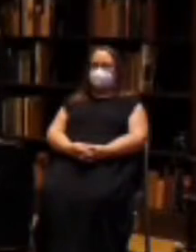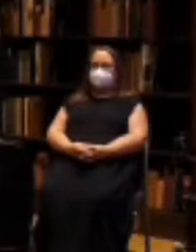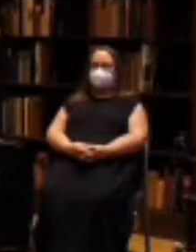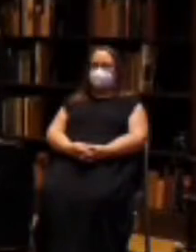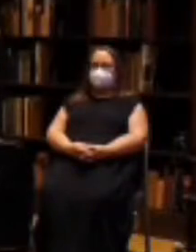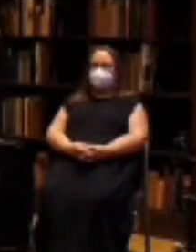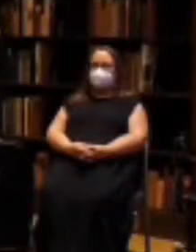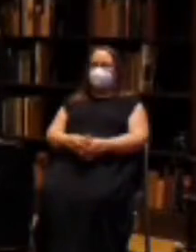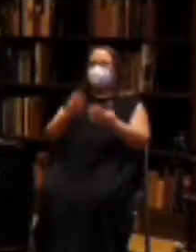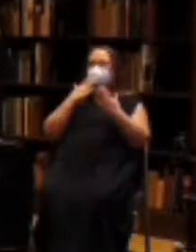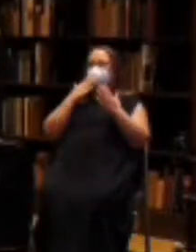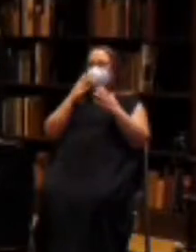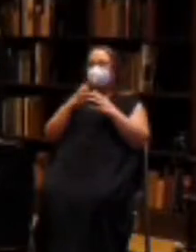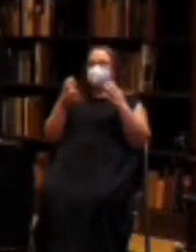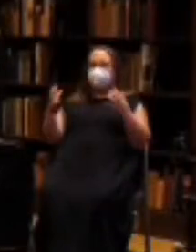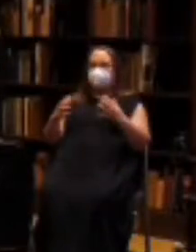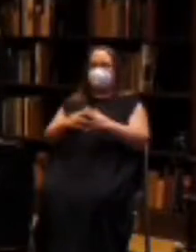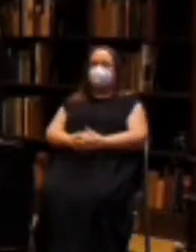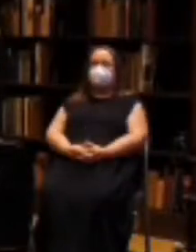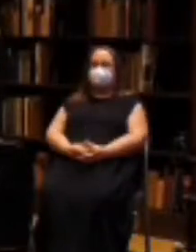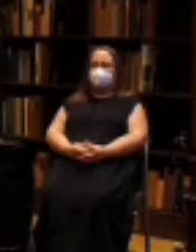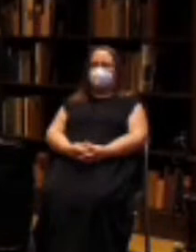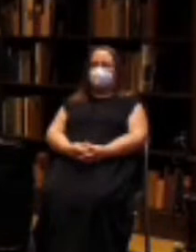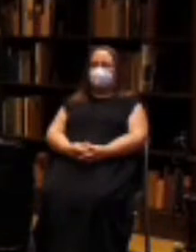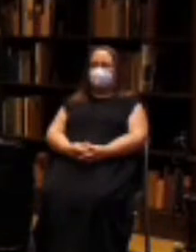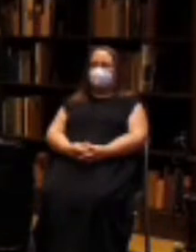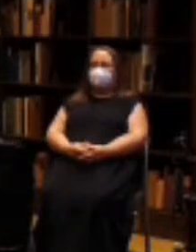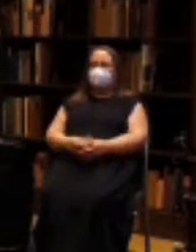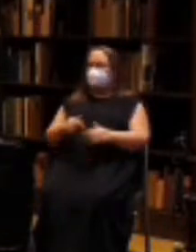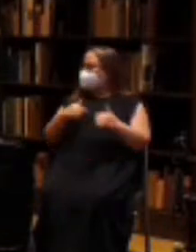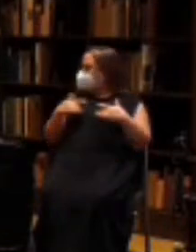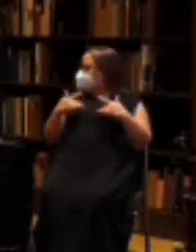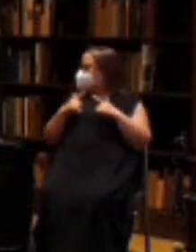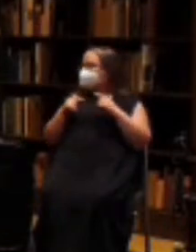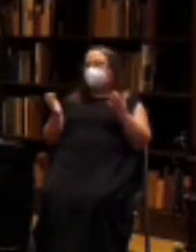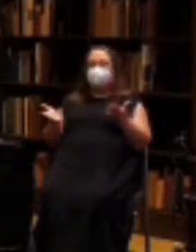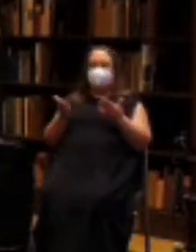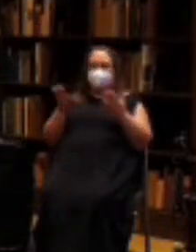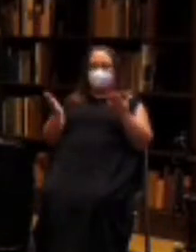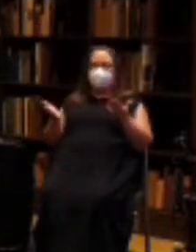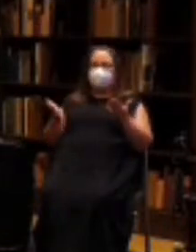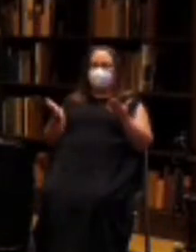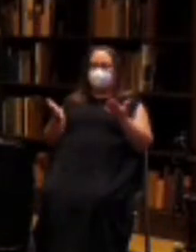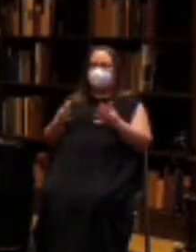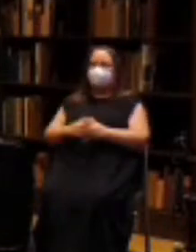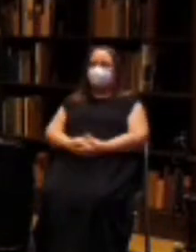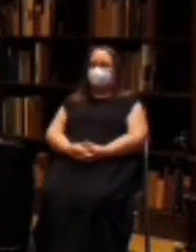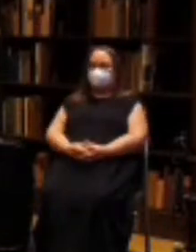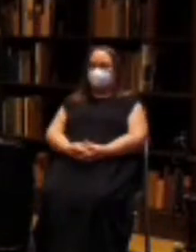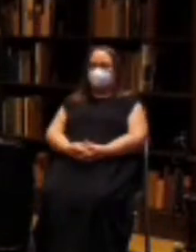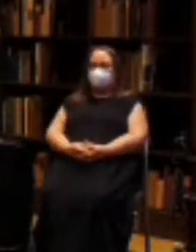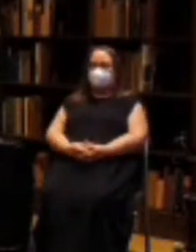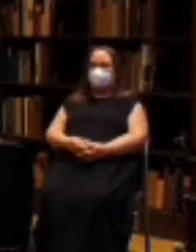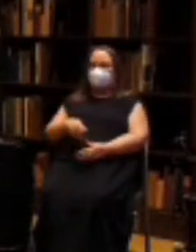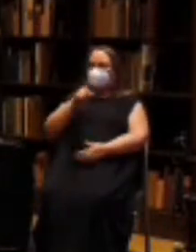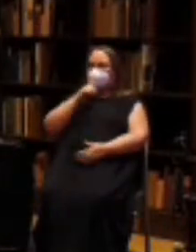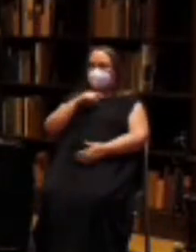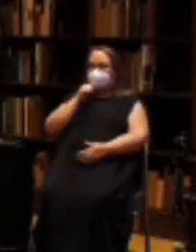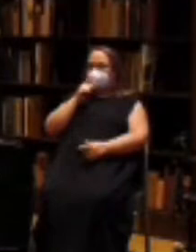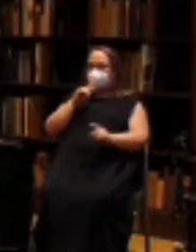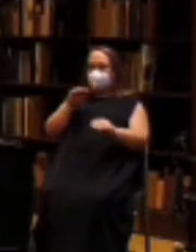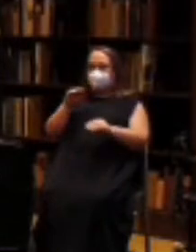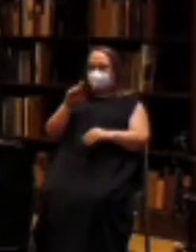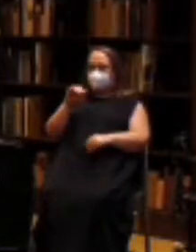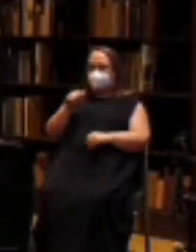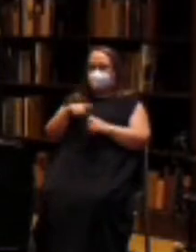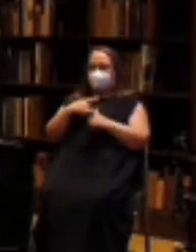All right. Well, thank you all so much. I am so delighted to be here, and I was told not to move that microphone, and of